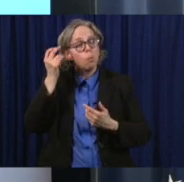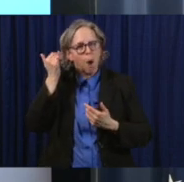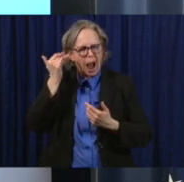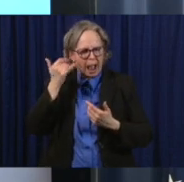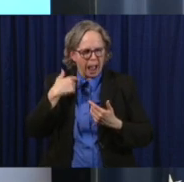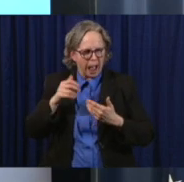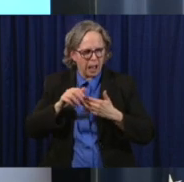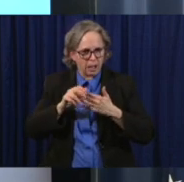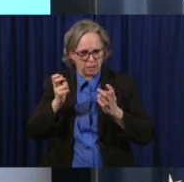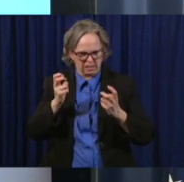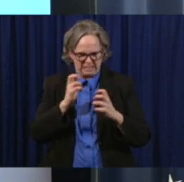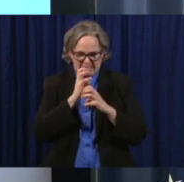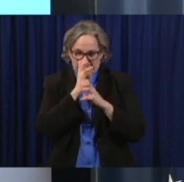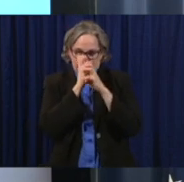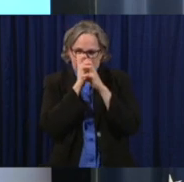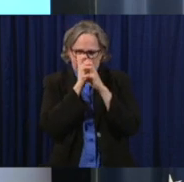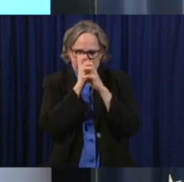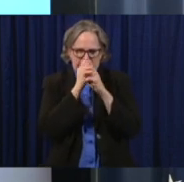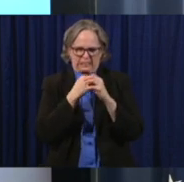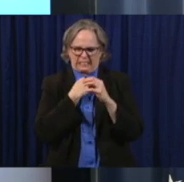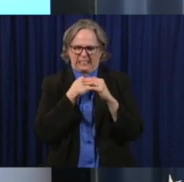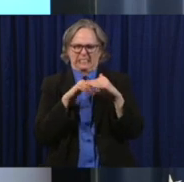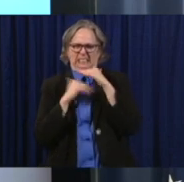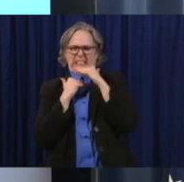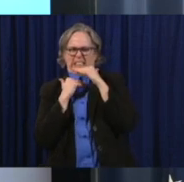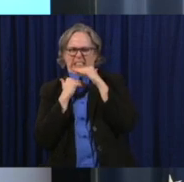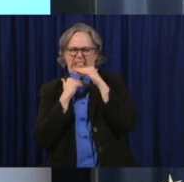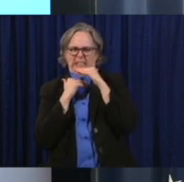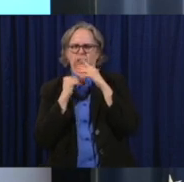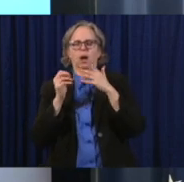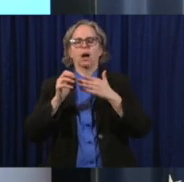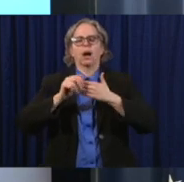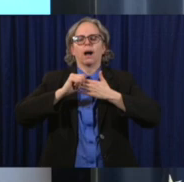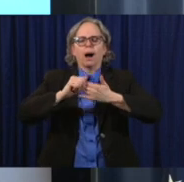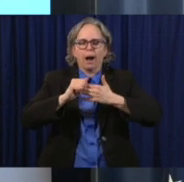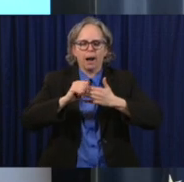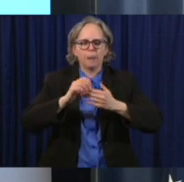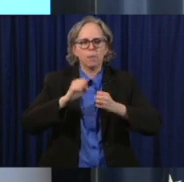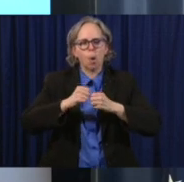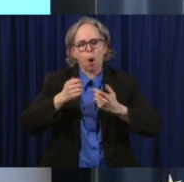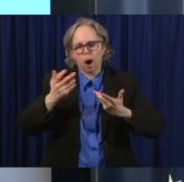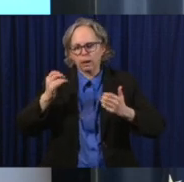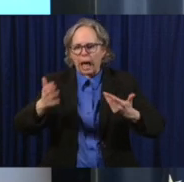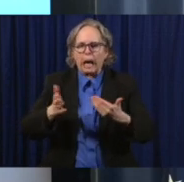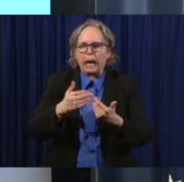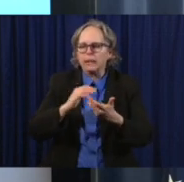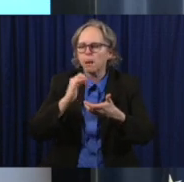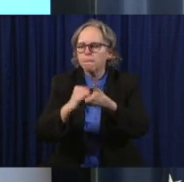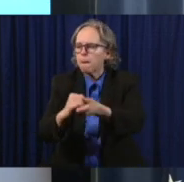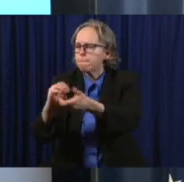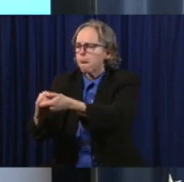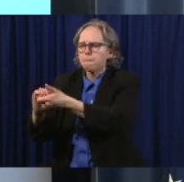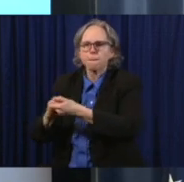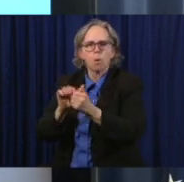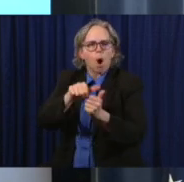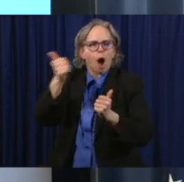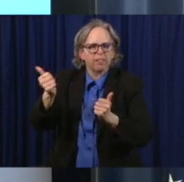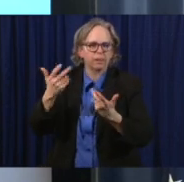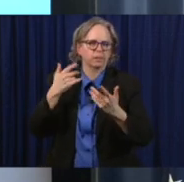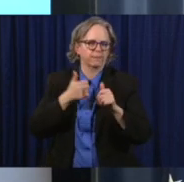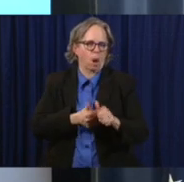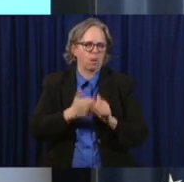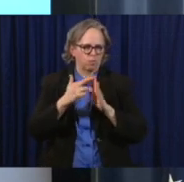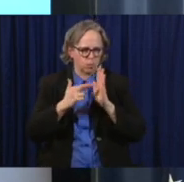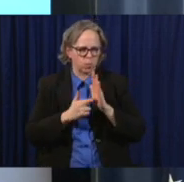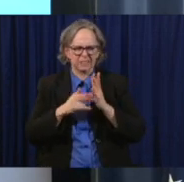providers from the kinds of things that are important for normal accountability. But in a time like this, it